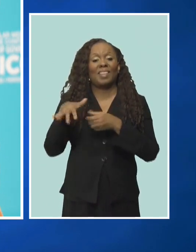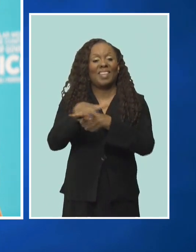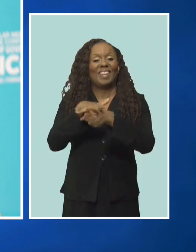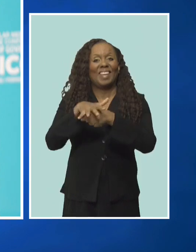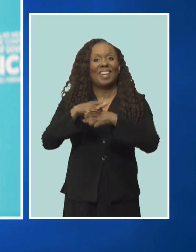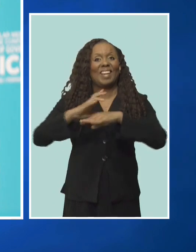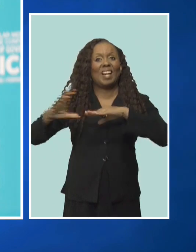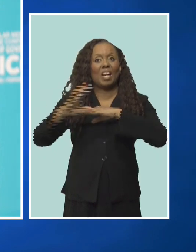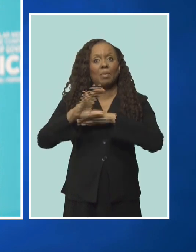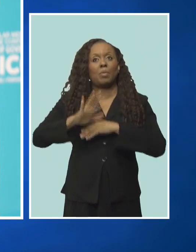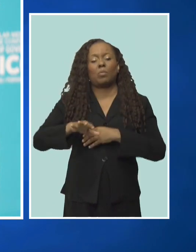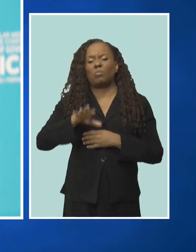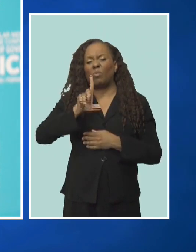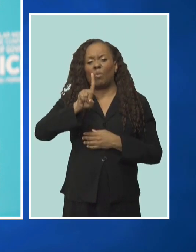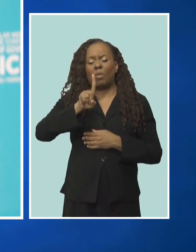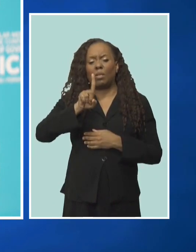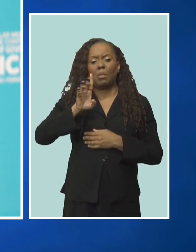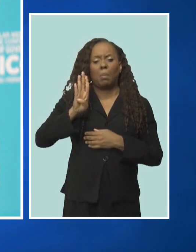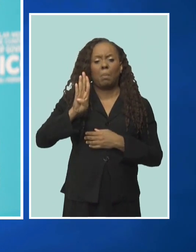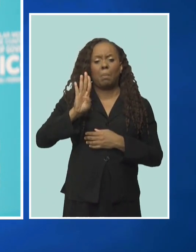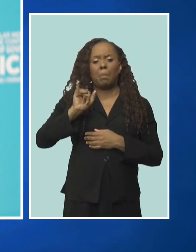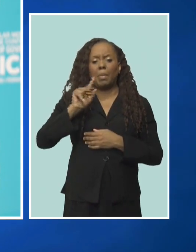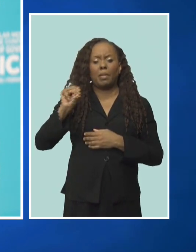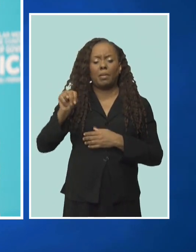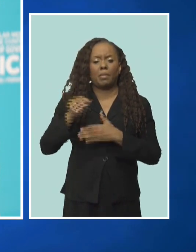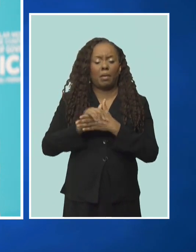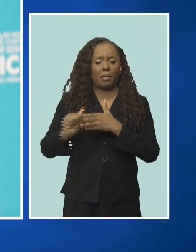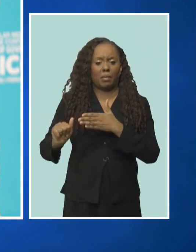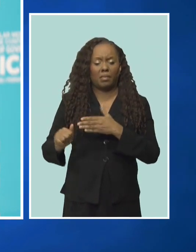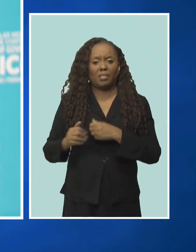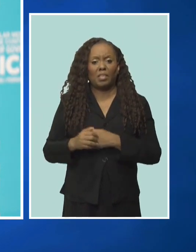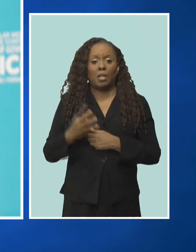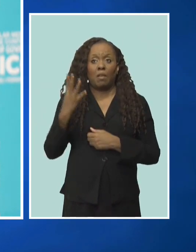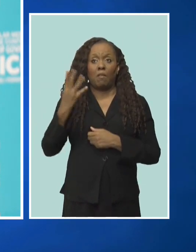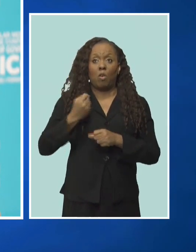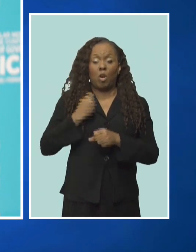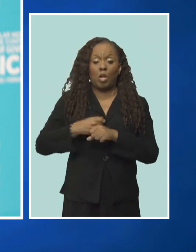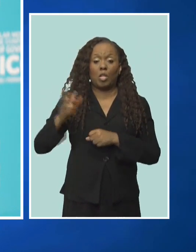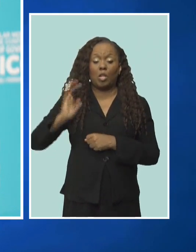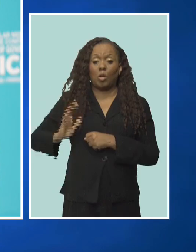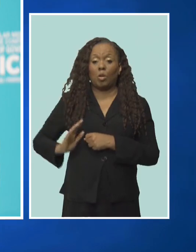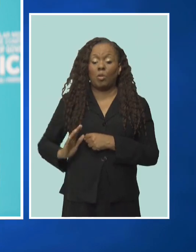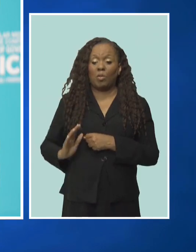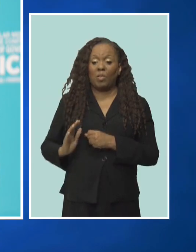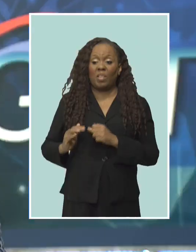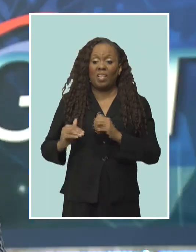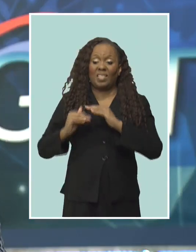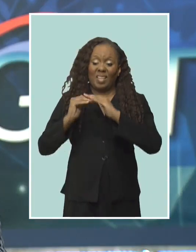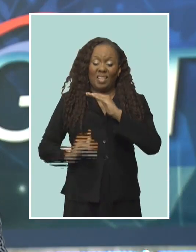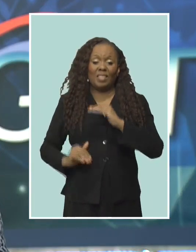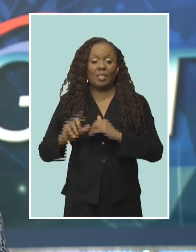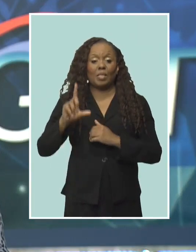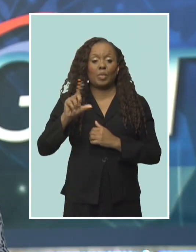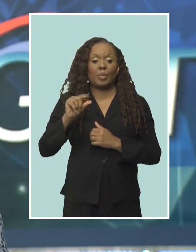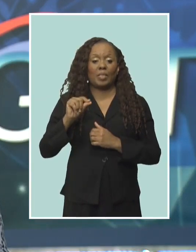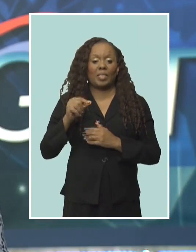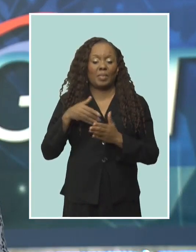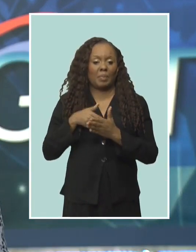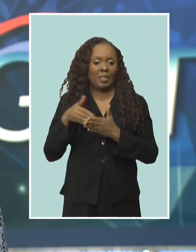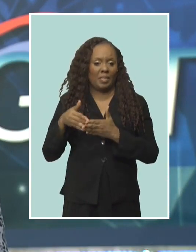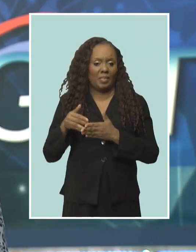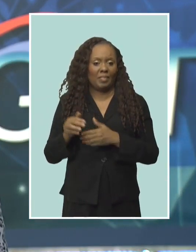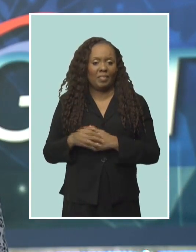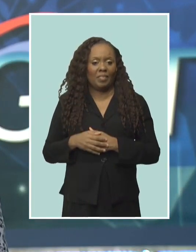of roughly $1 billion. 4 years ago, it was less than 20 million. Prime Minister